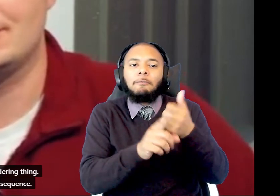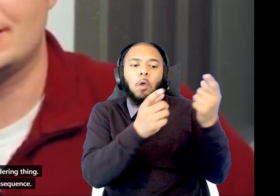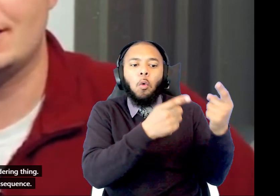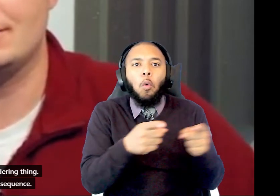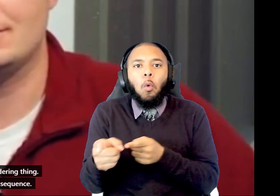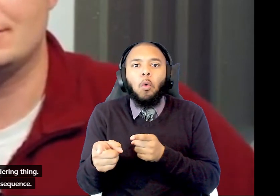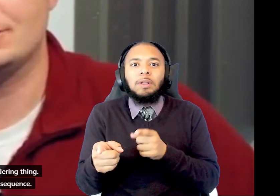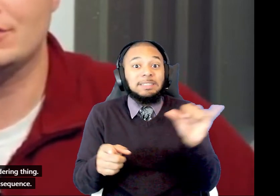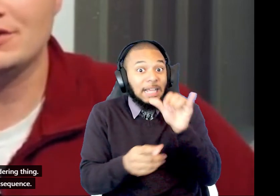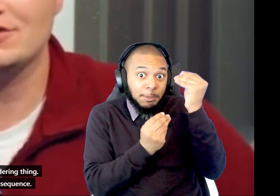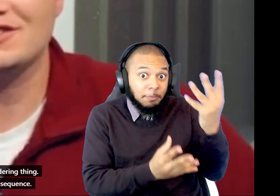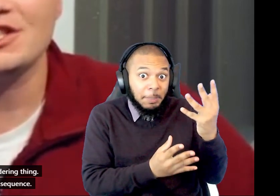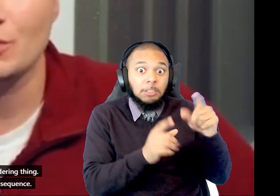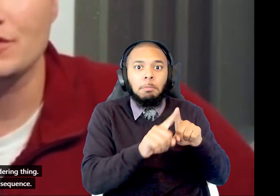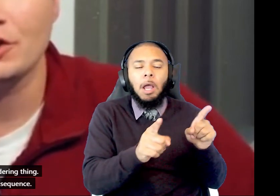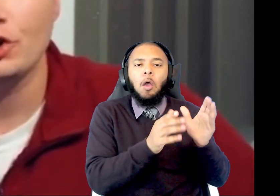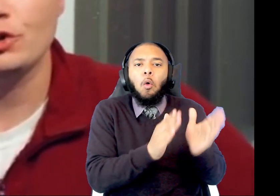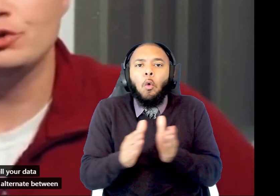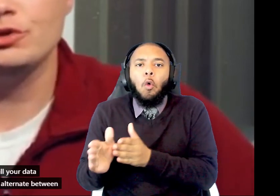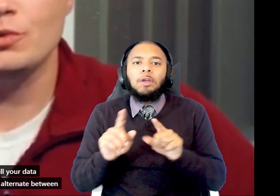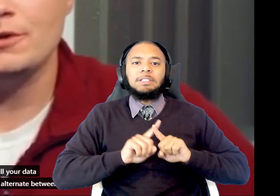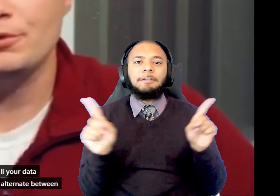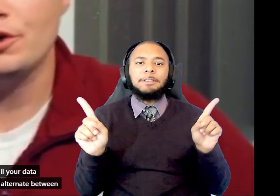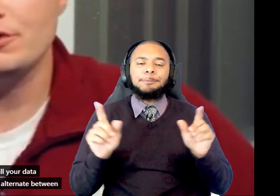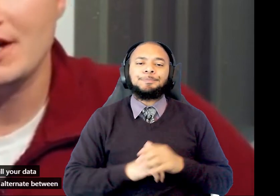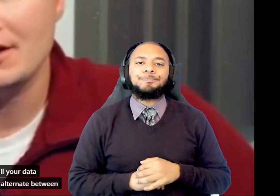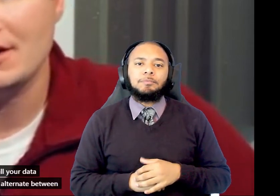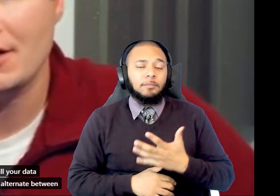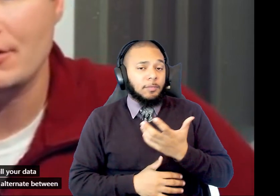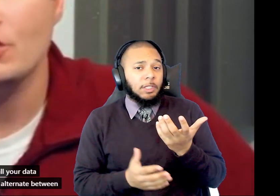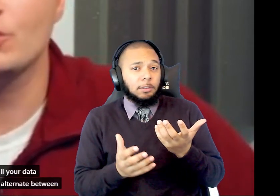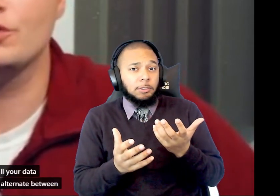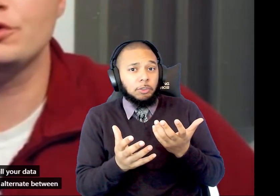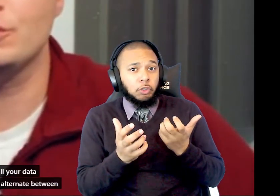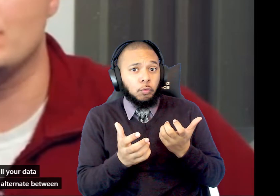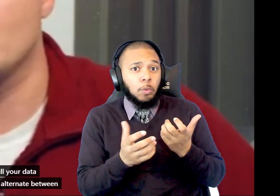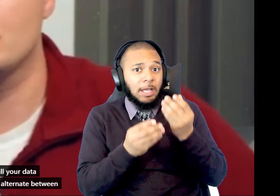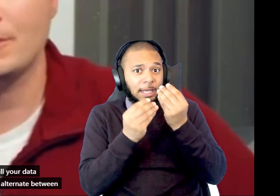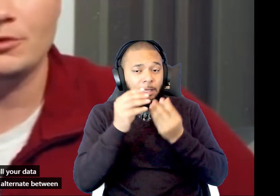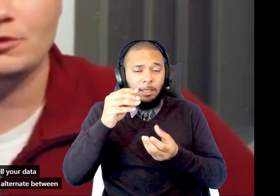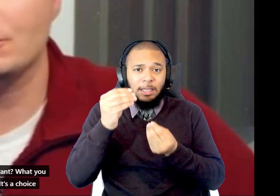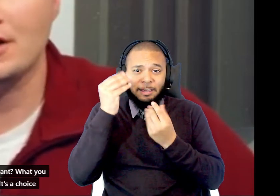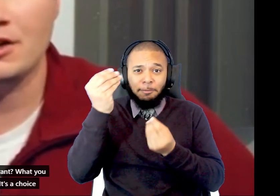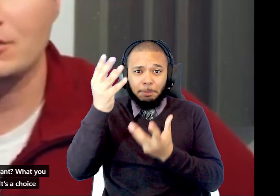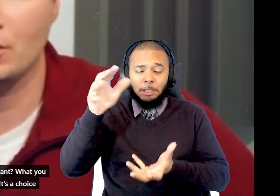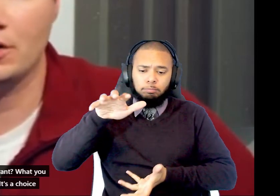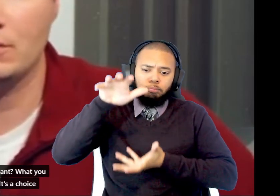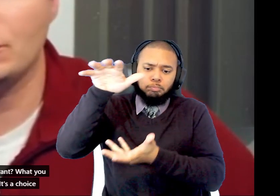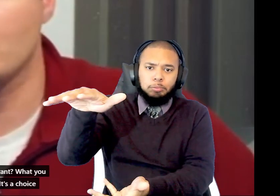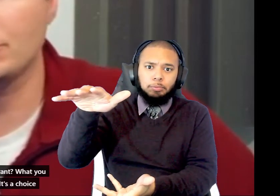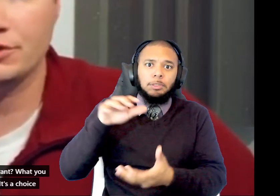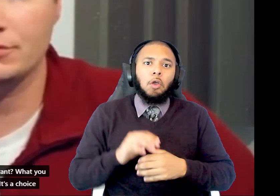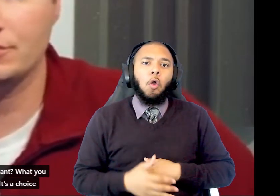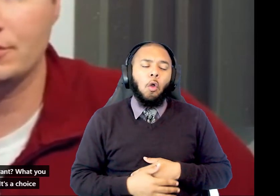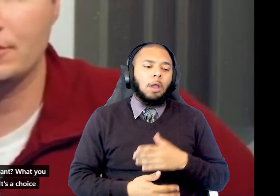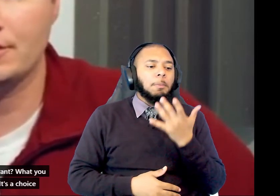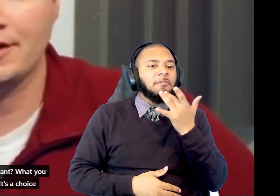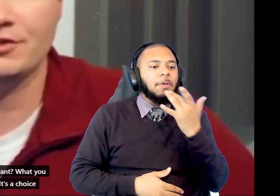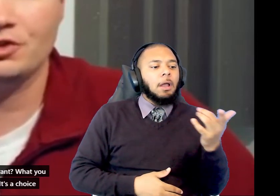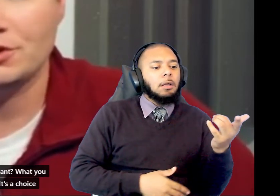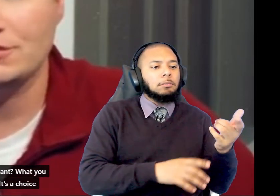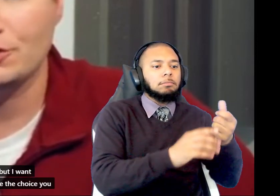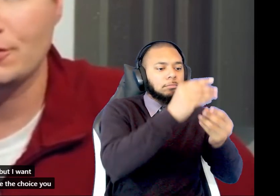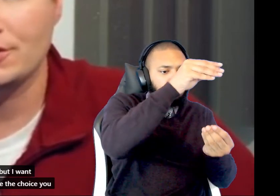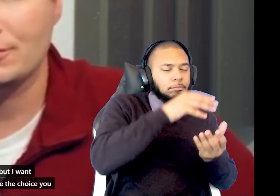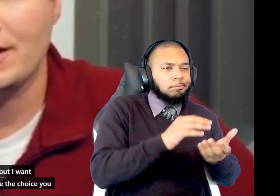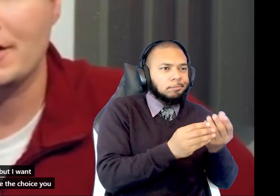thing, all right? So it's just a sequence. Do you want to put all your data together, or do you want to alternate between your data and your warrant? What do you want to do? All